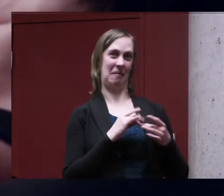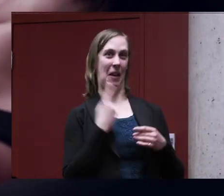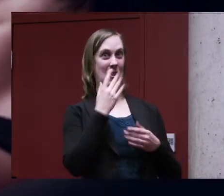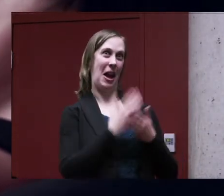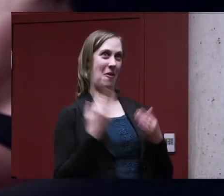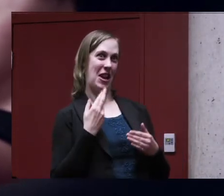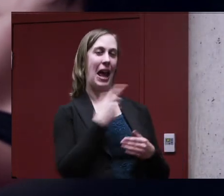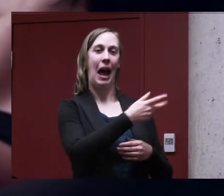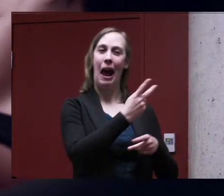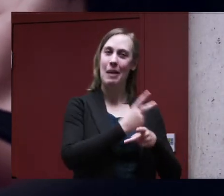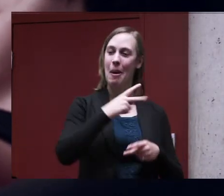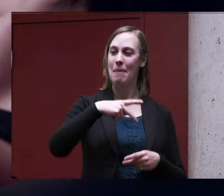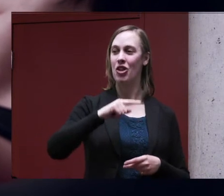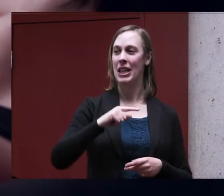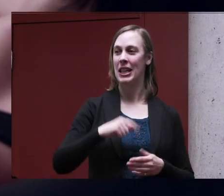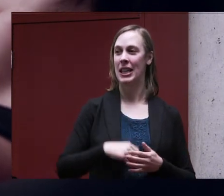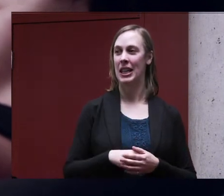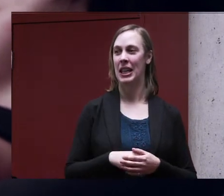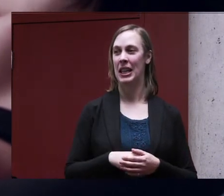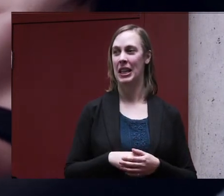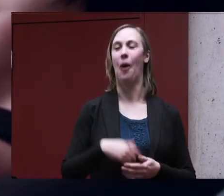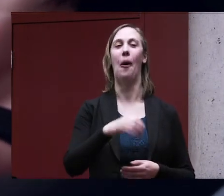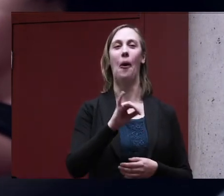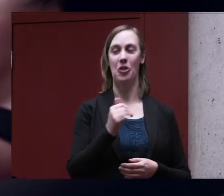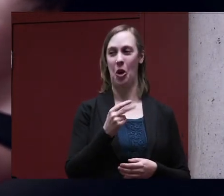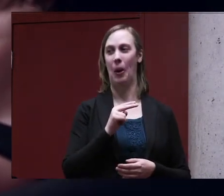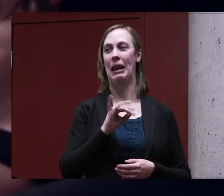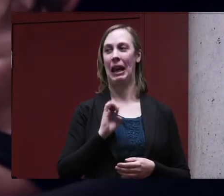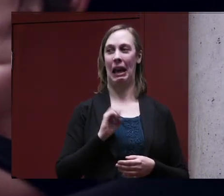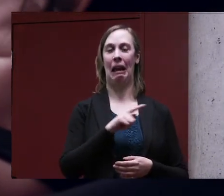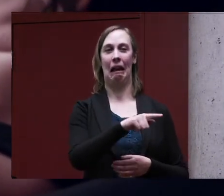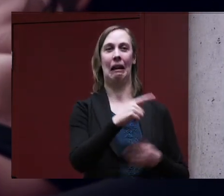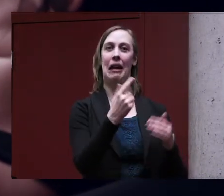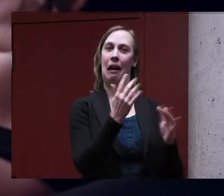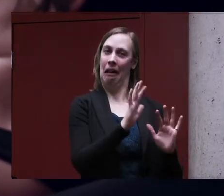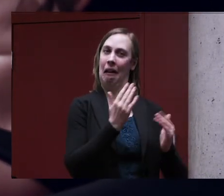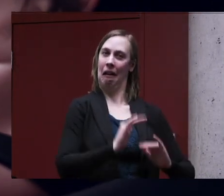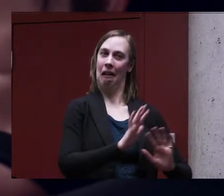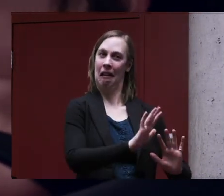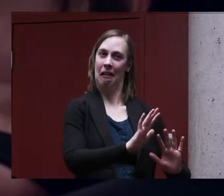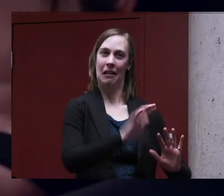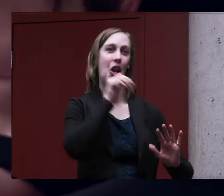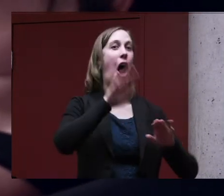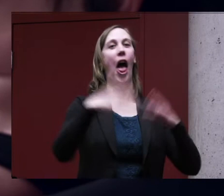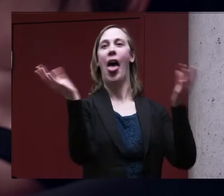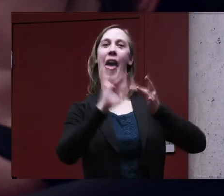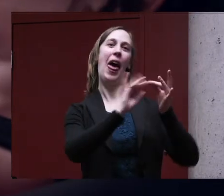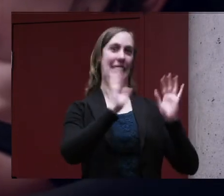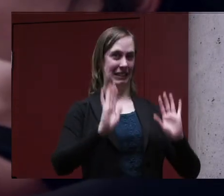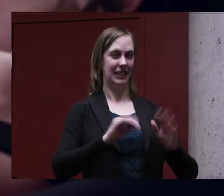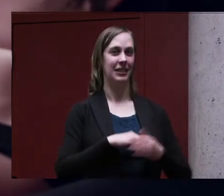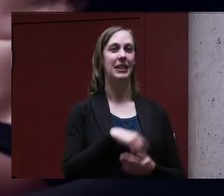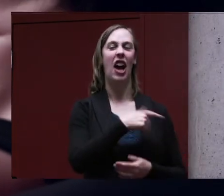Keep it PG, dude. I'm a sexuality educator. This is what I do. So, yes, it's possible to have fulfilling sex